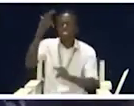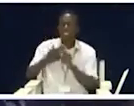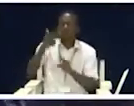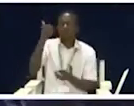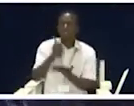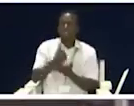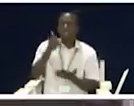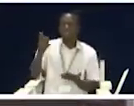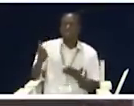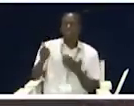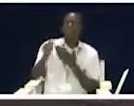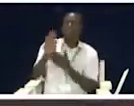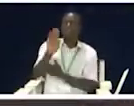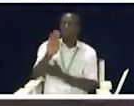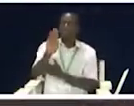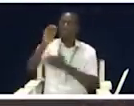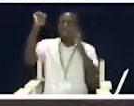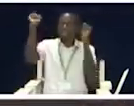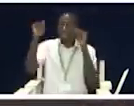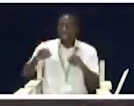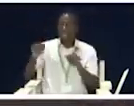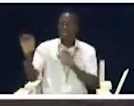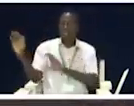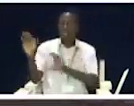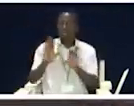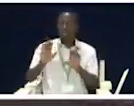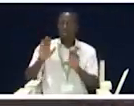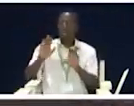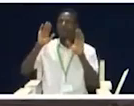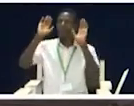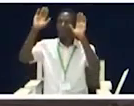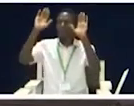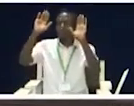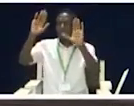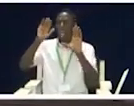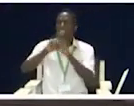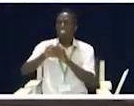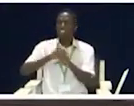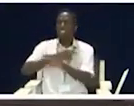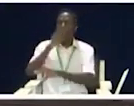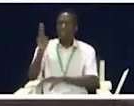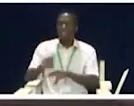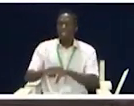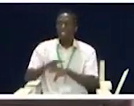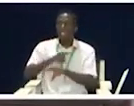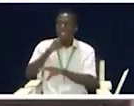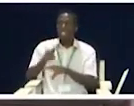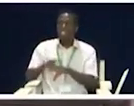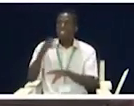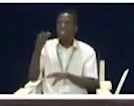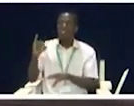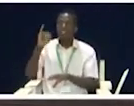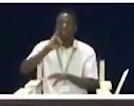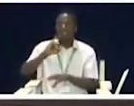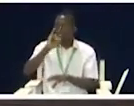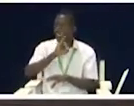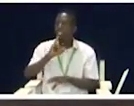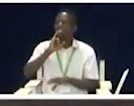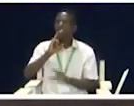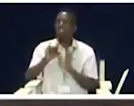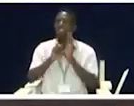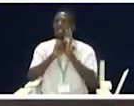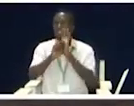God can do wonders in a nation. The nation of Israel is a good example. But a better example is this, our nation,